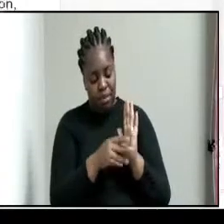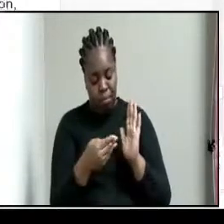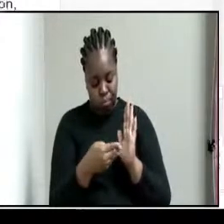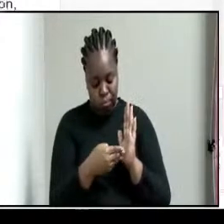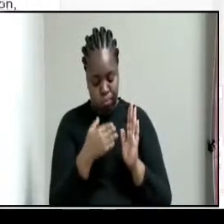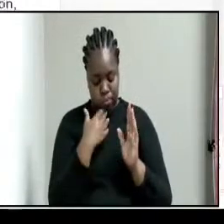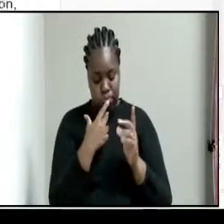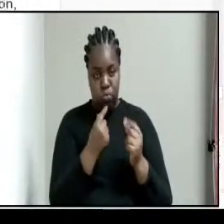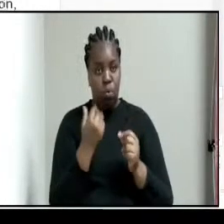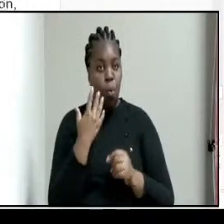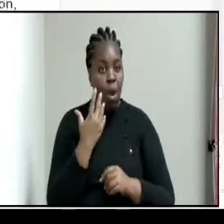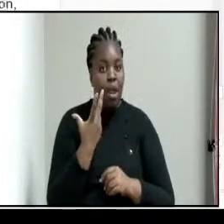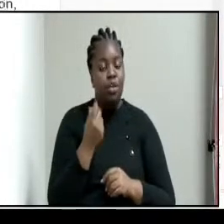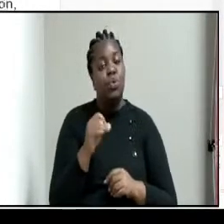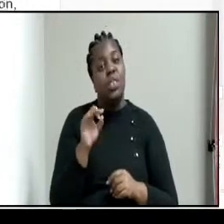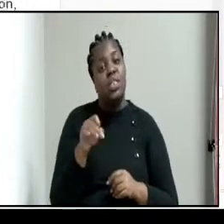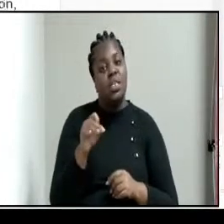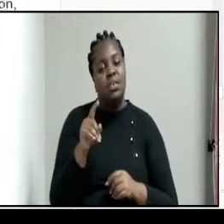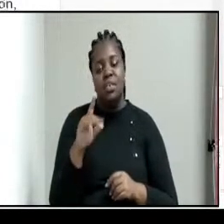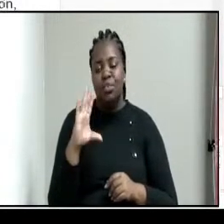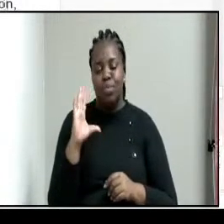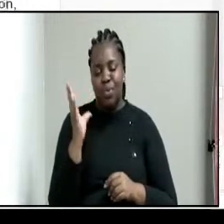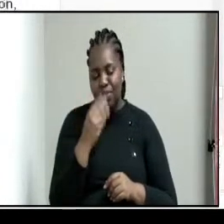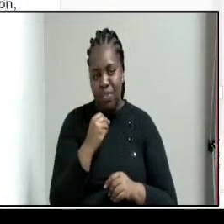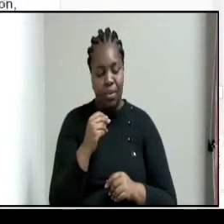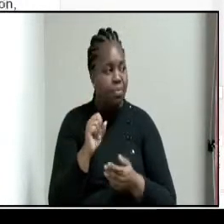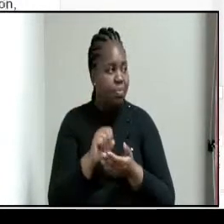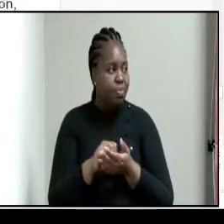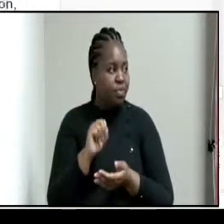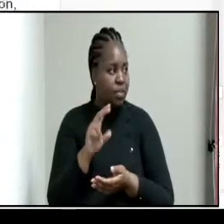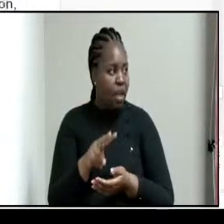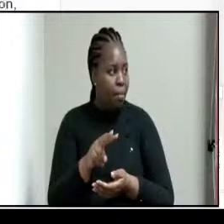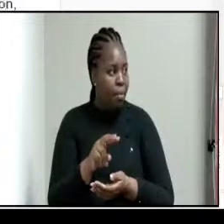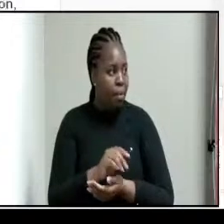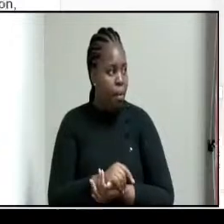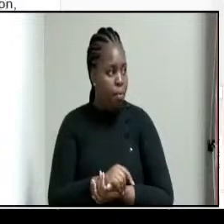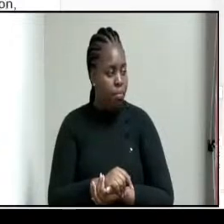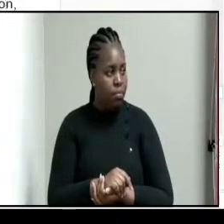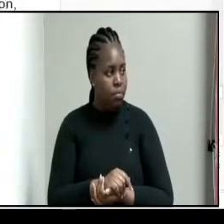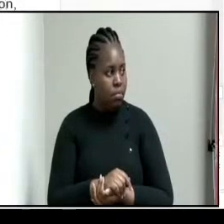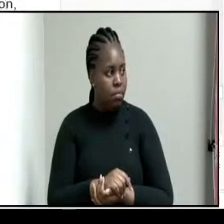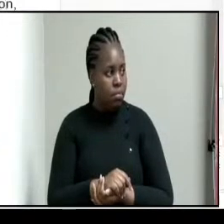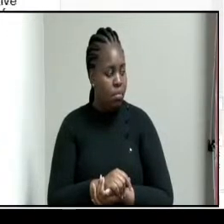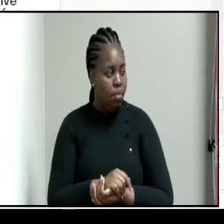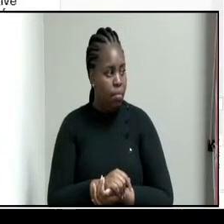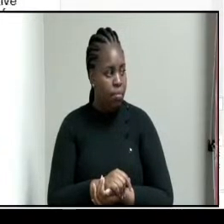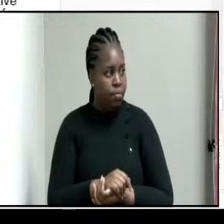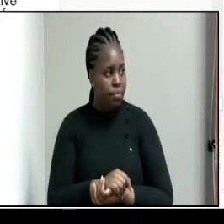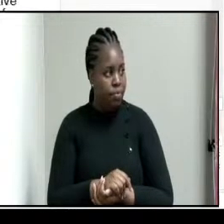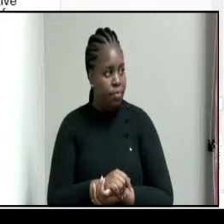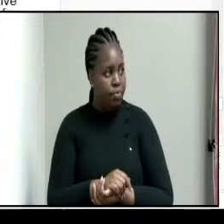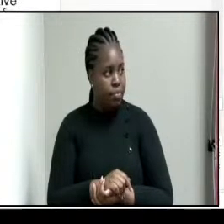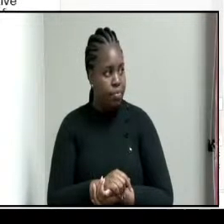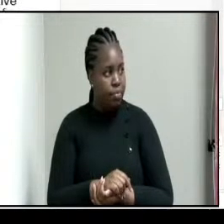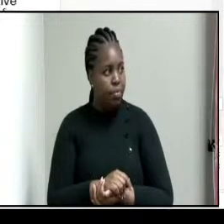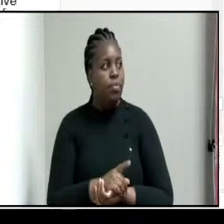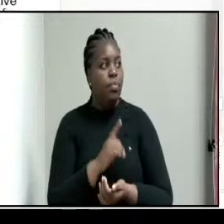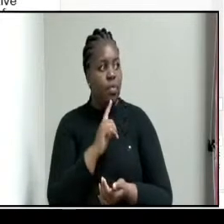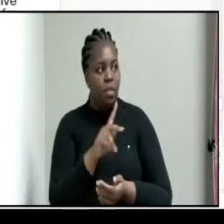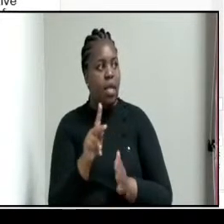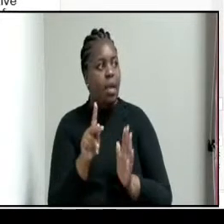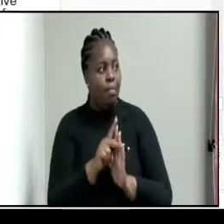enacted by the government in 2013. It is very beautiful. I'll jump this slide on this standard, but I want to go straight to the policy to say the policy